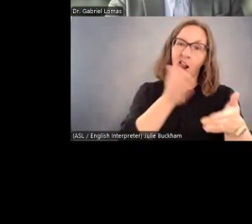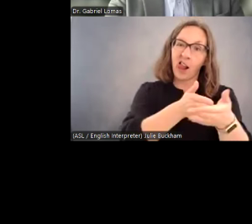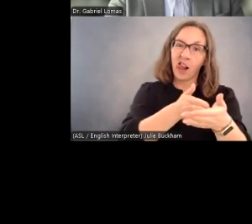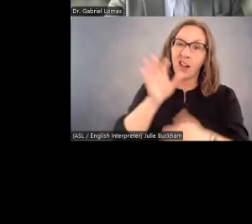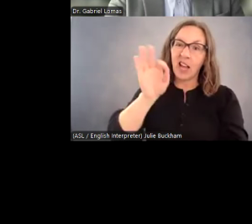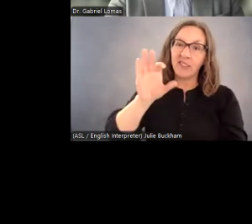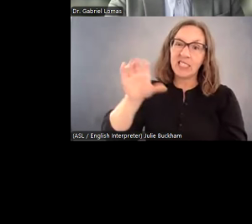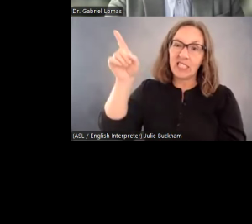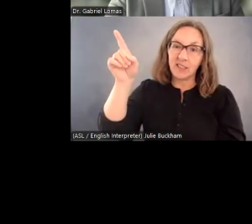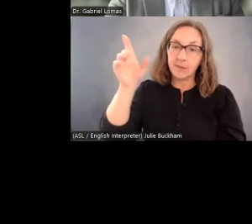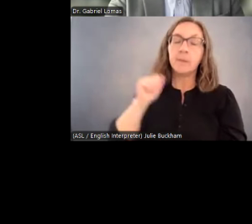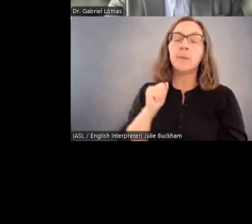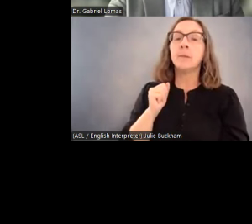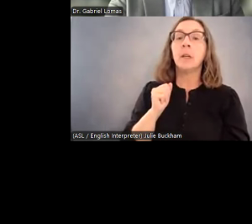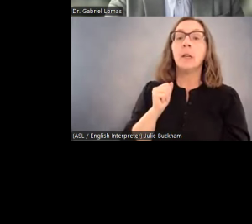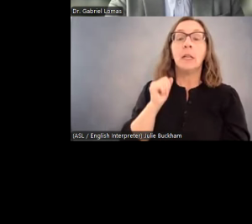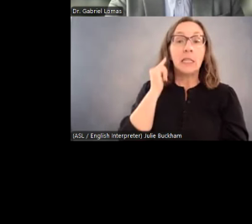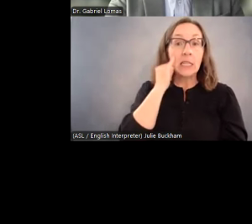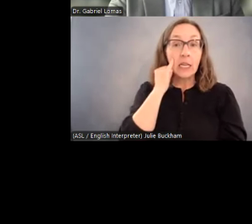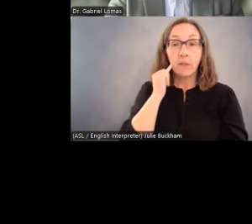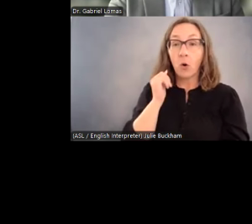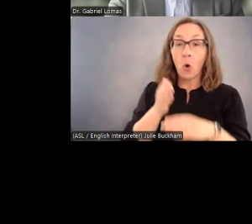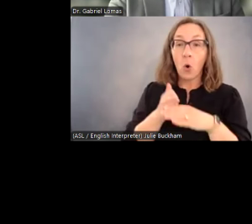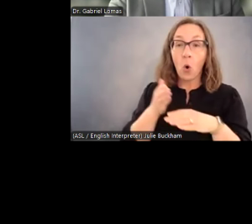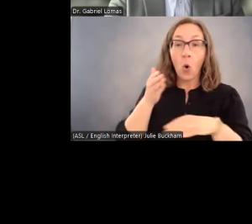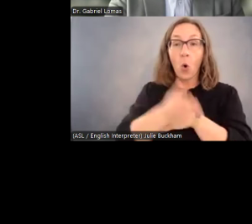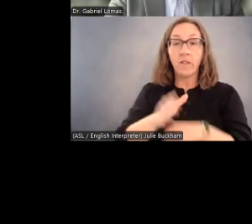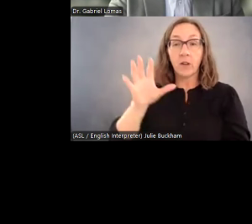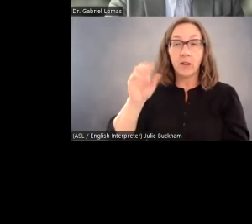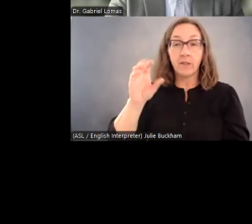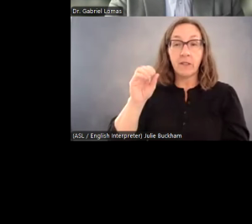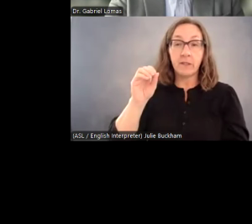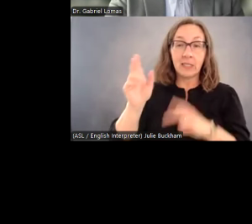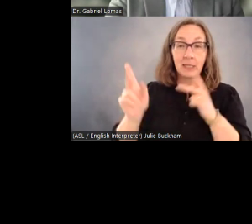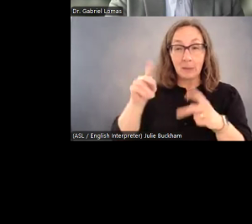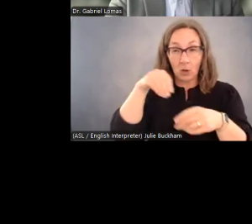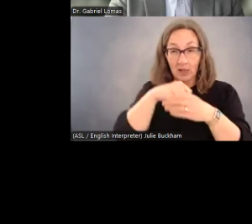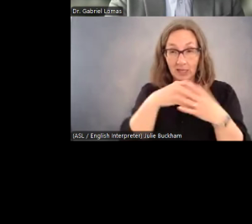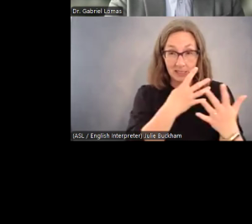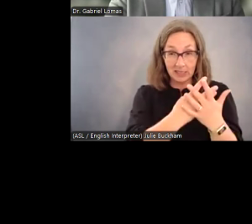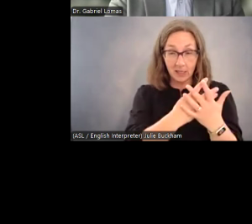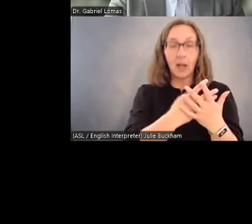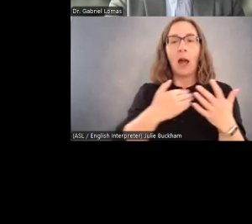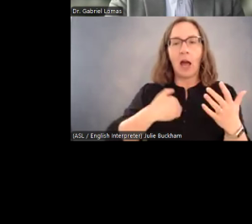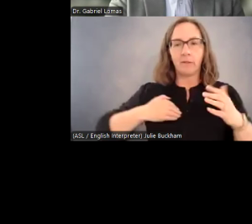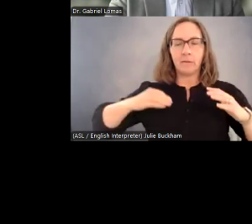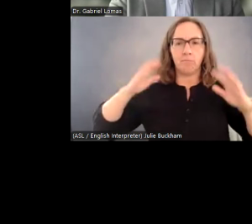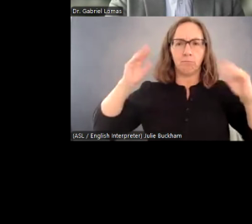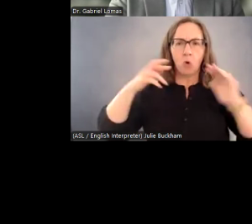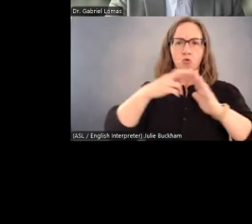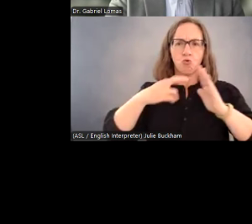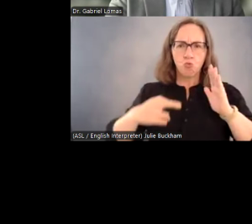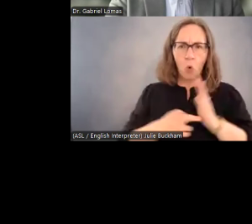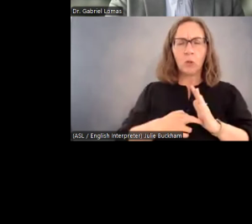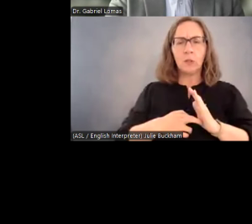And it has to do with if you have 50 or more inmates, sort of the stipulations that need to happen, contracting